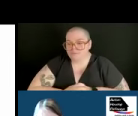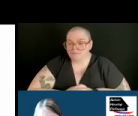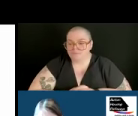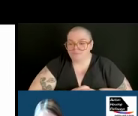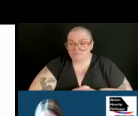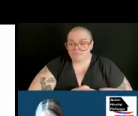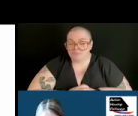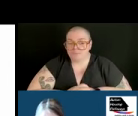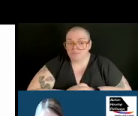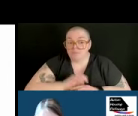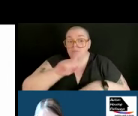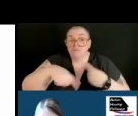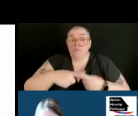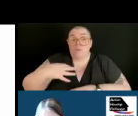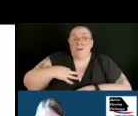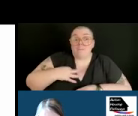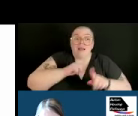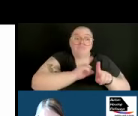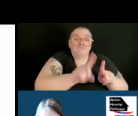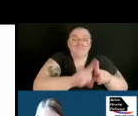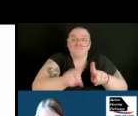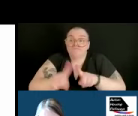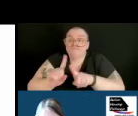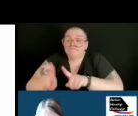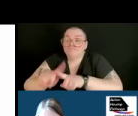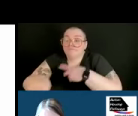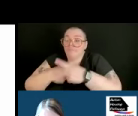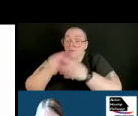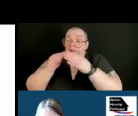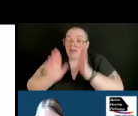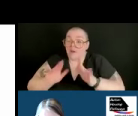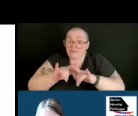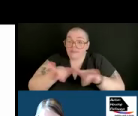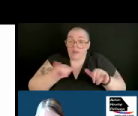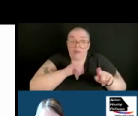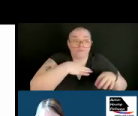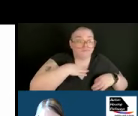When you apply for more types of housing, you are likely to get housing faster.